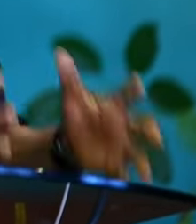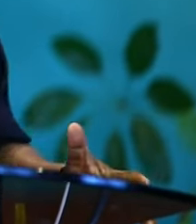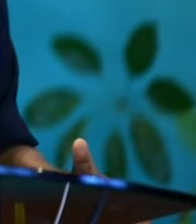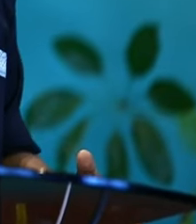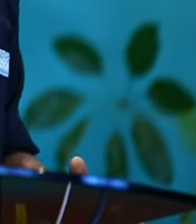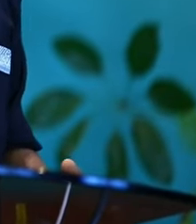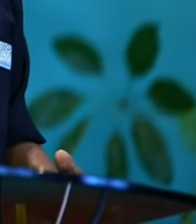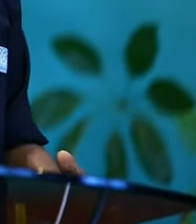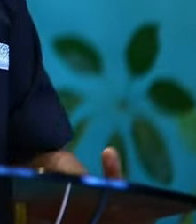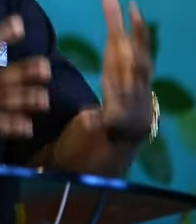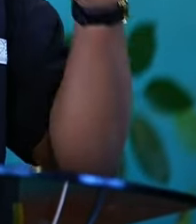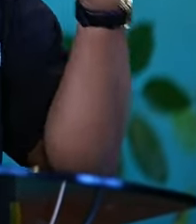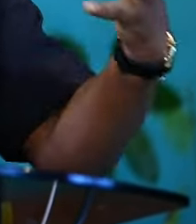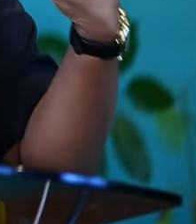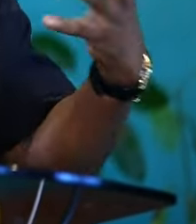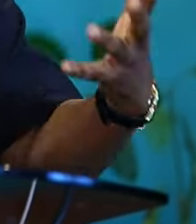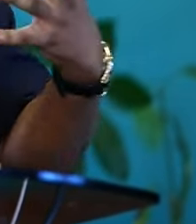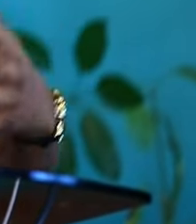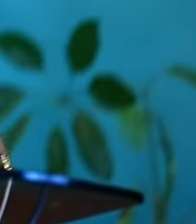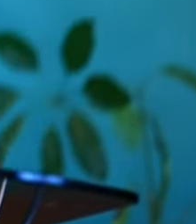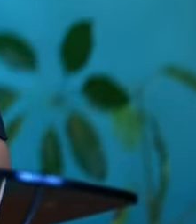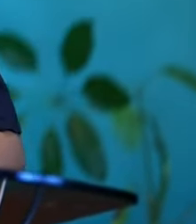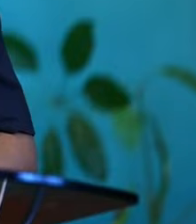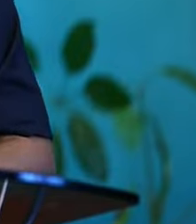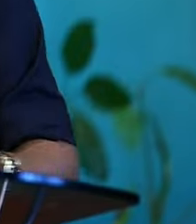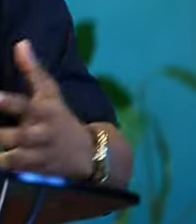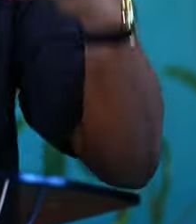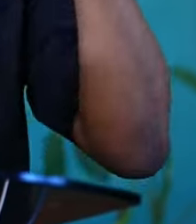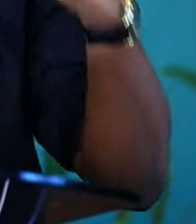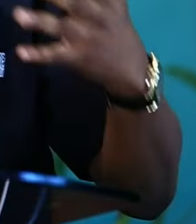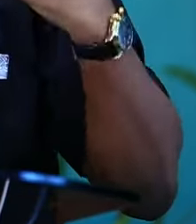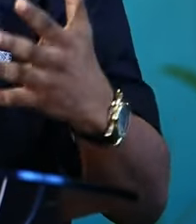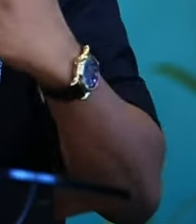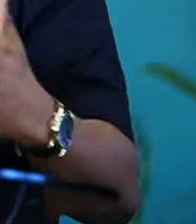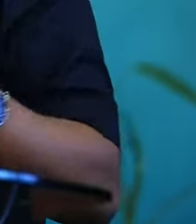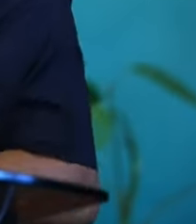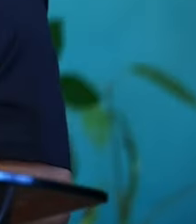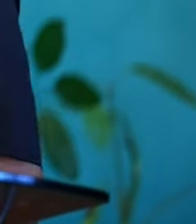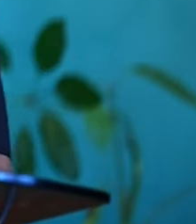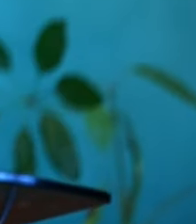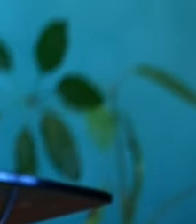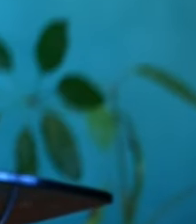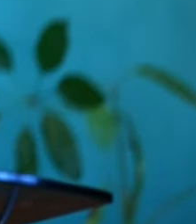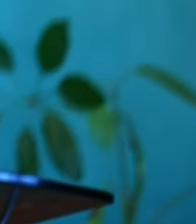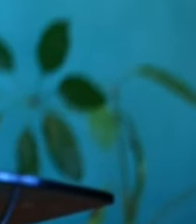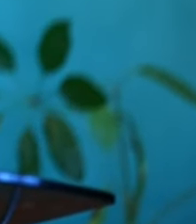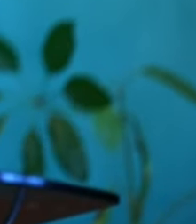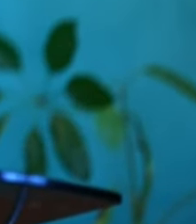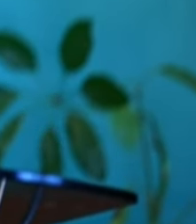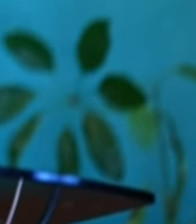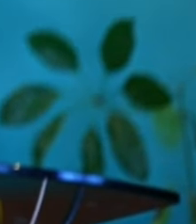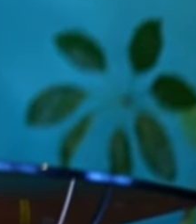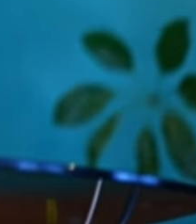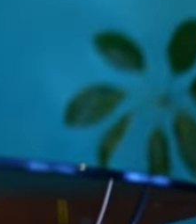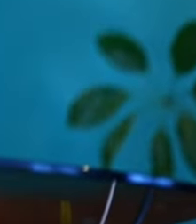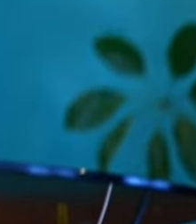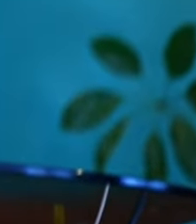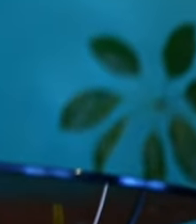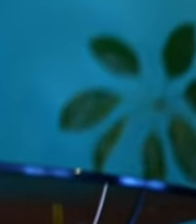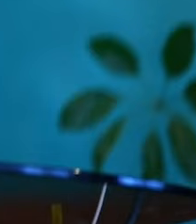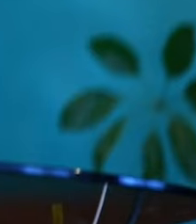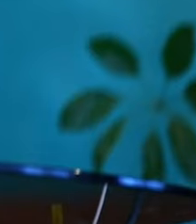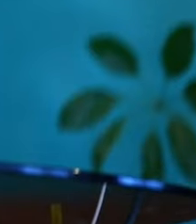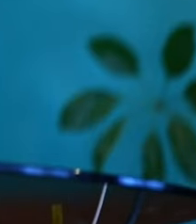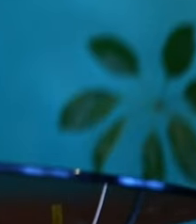to unveil who is rivaling the family. Who is your family's enemy? Sometimes Satan